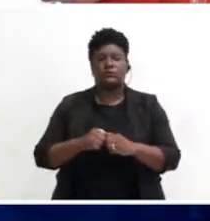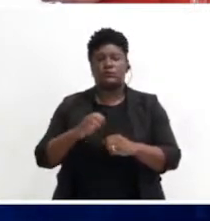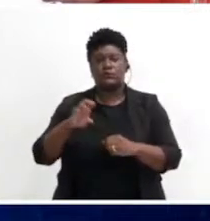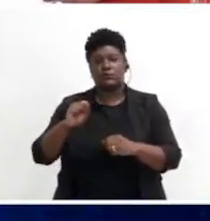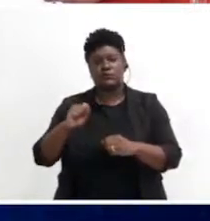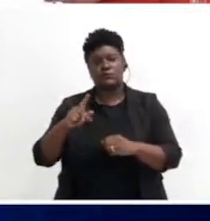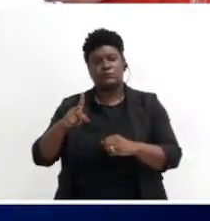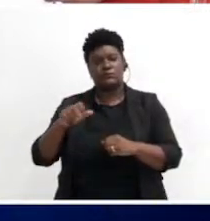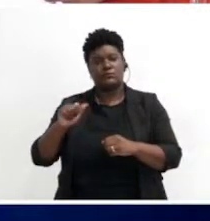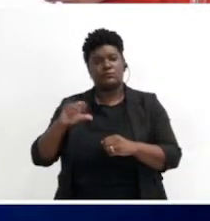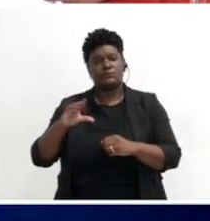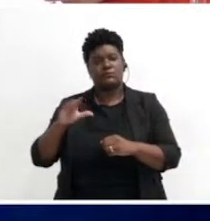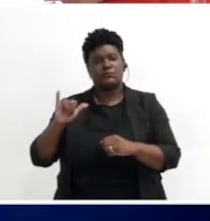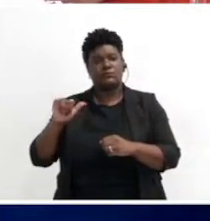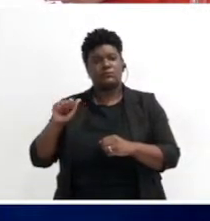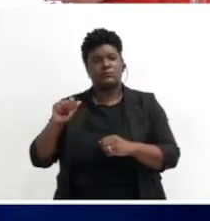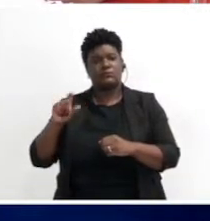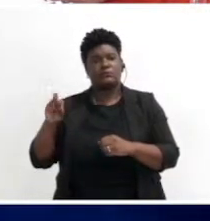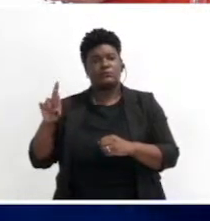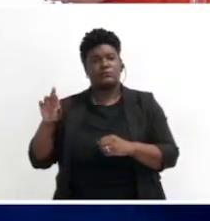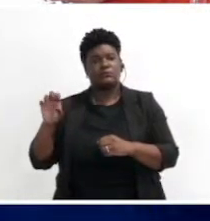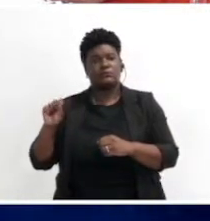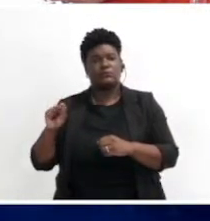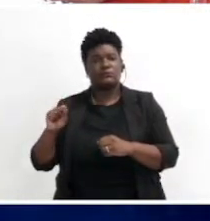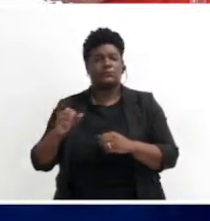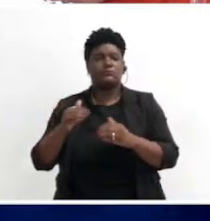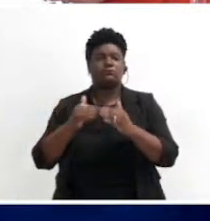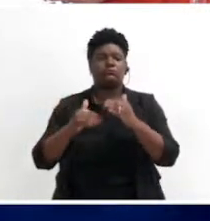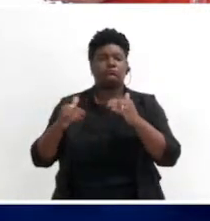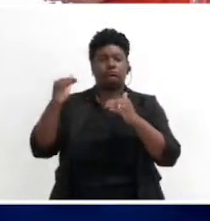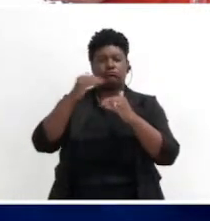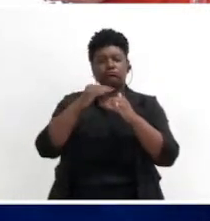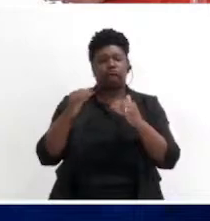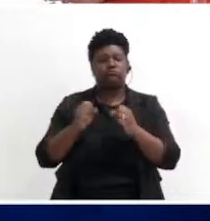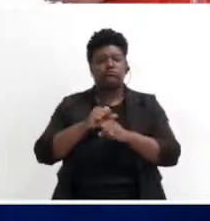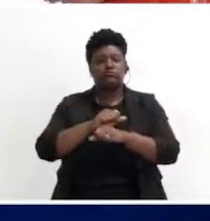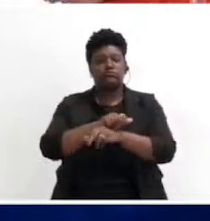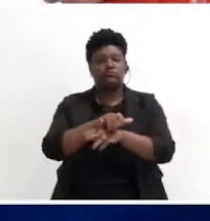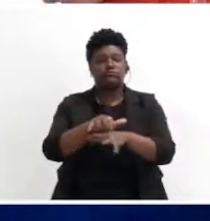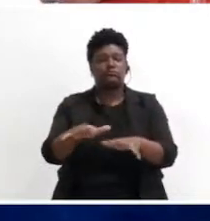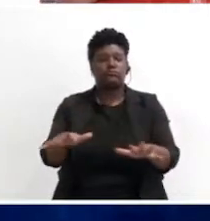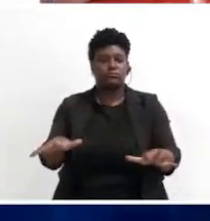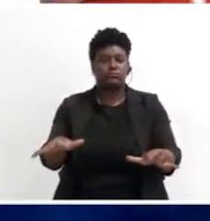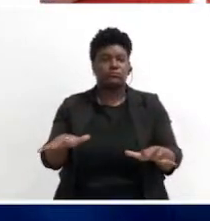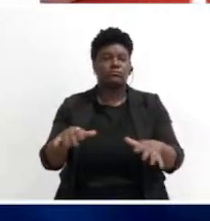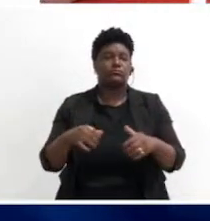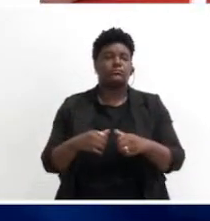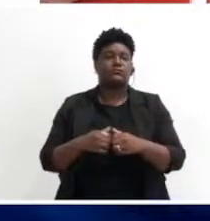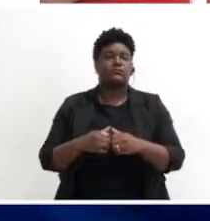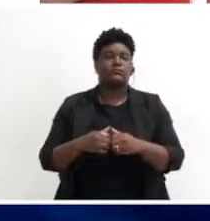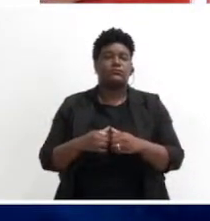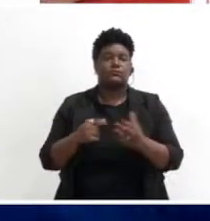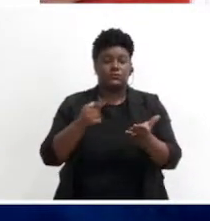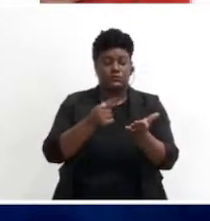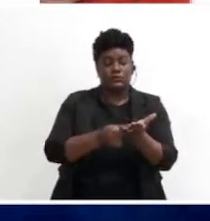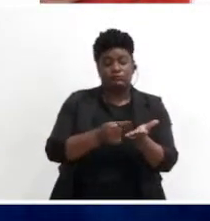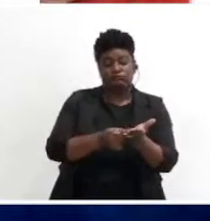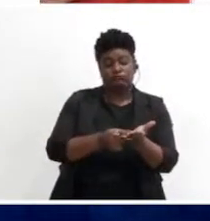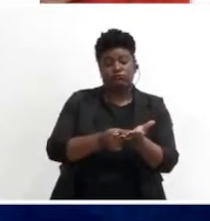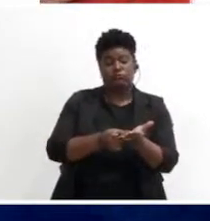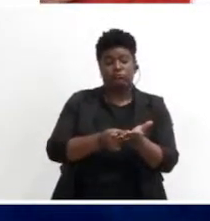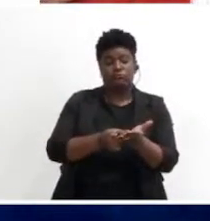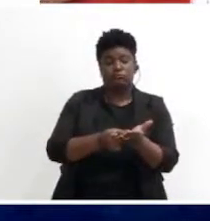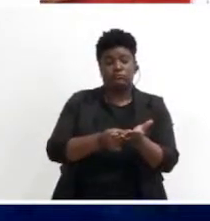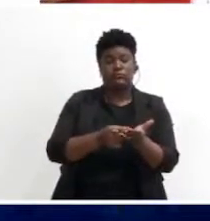power distribution network. And on any chip, there's different